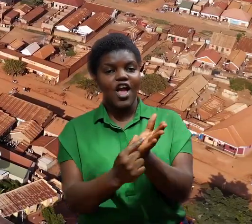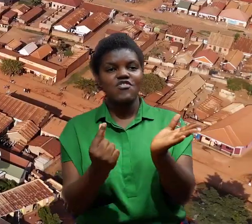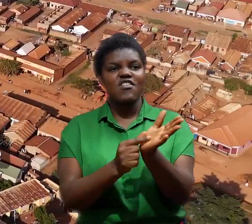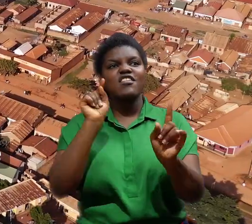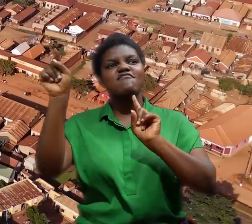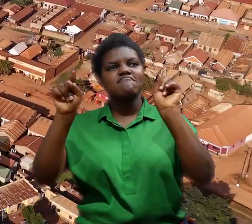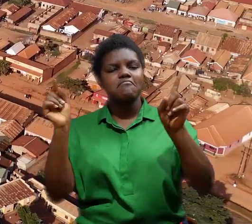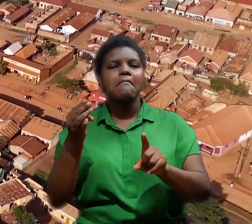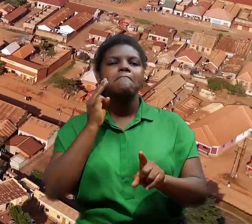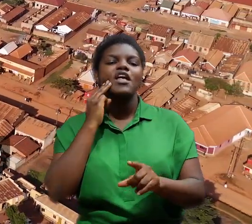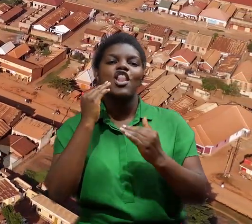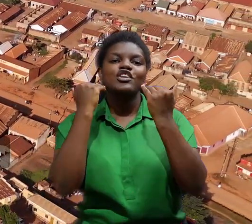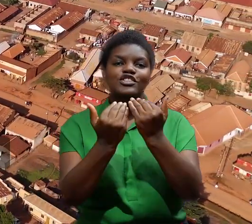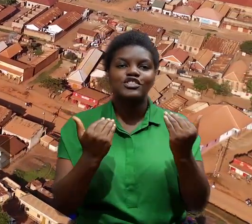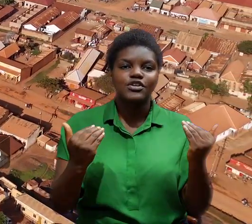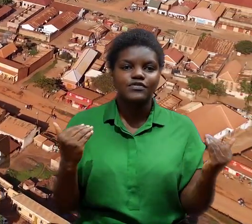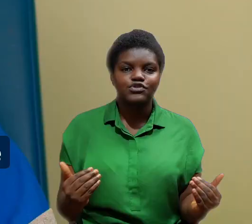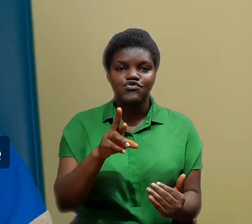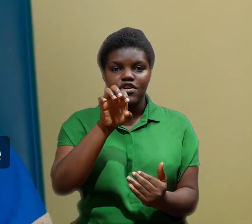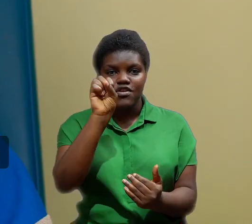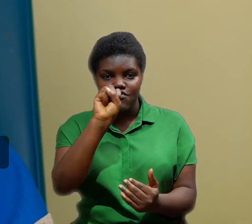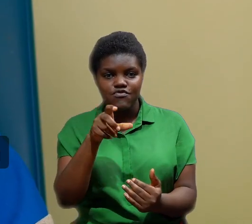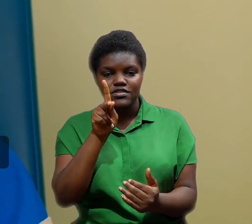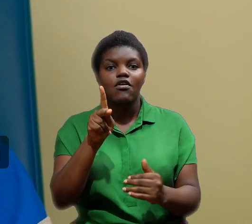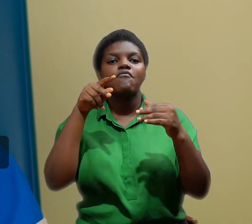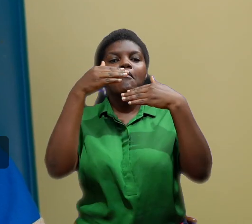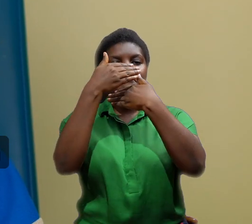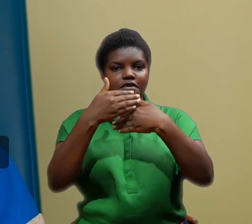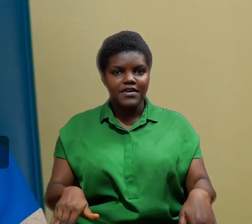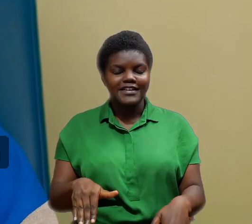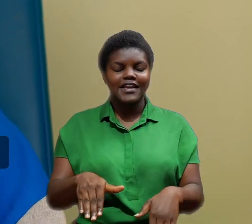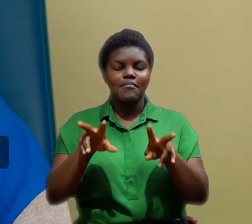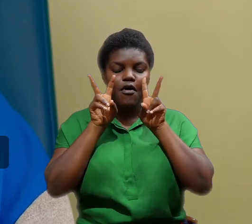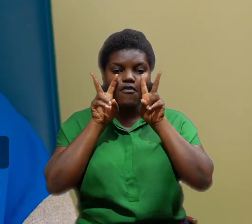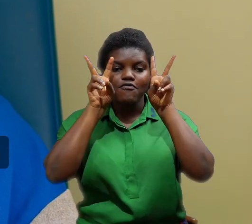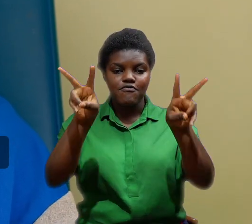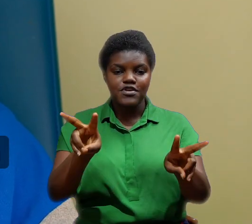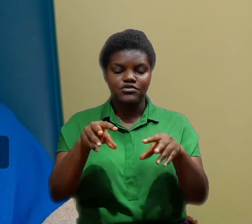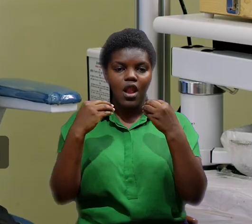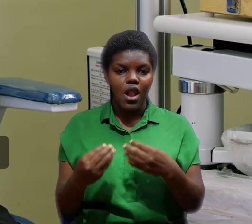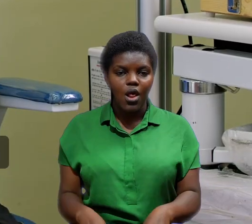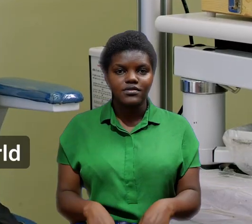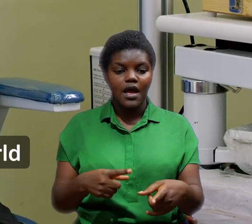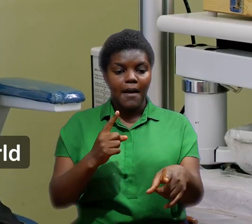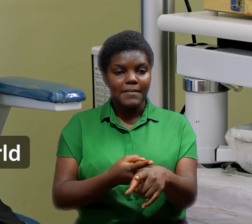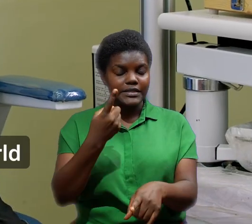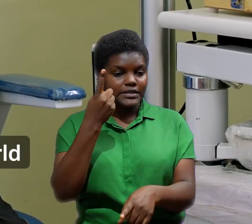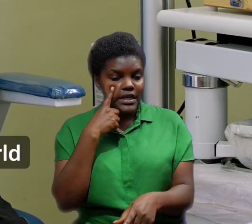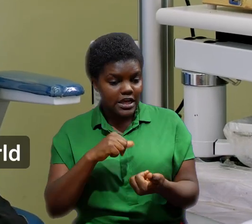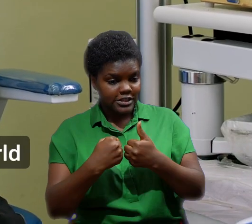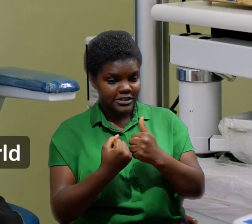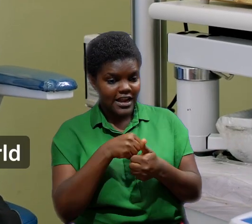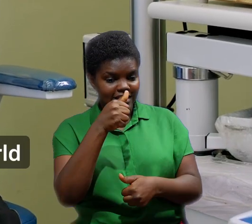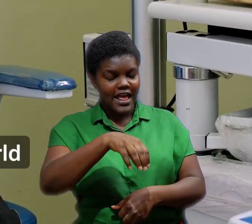Across Uganda, millions of children are at risk of preventable vision loss. Upon realizing